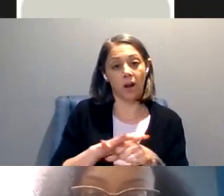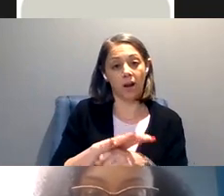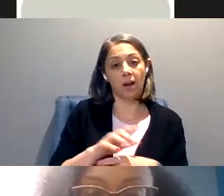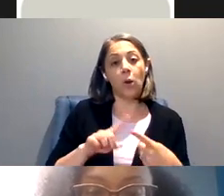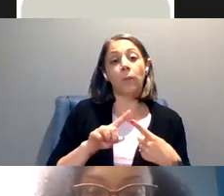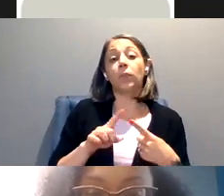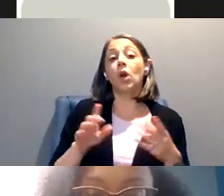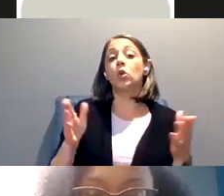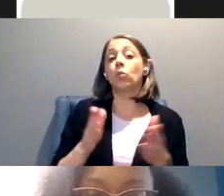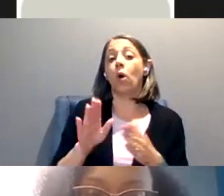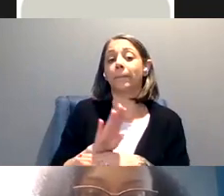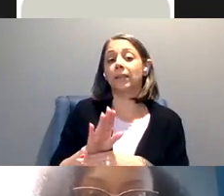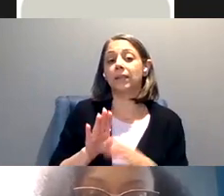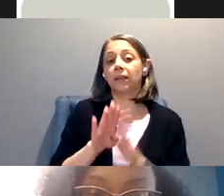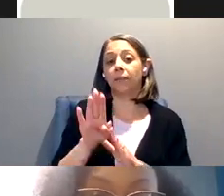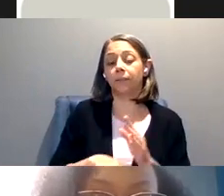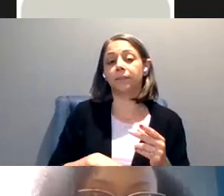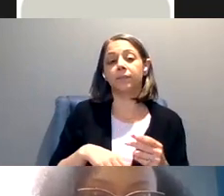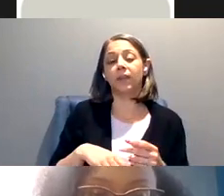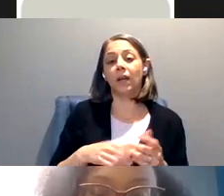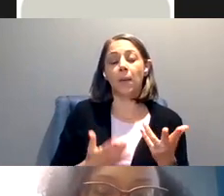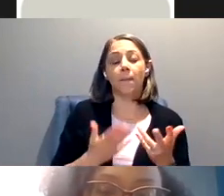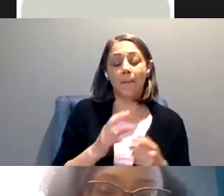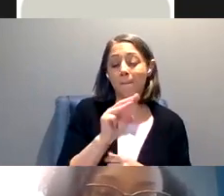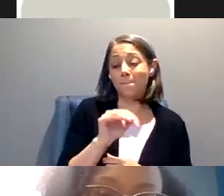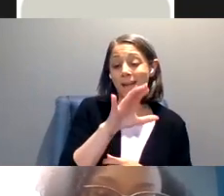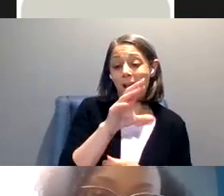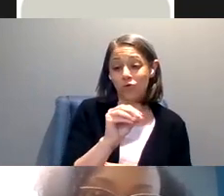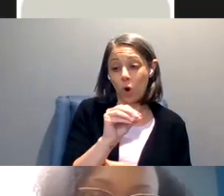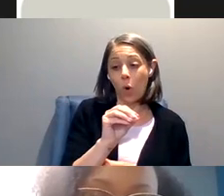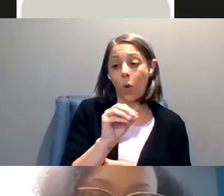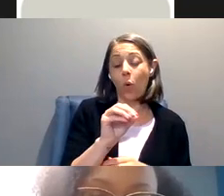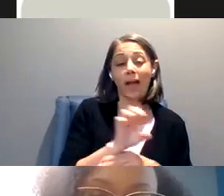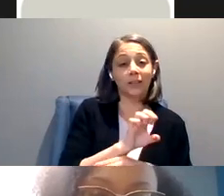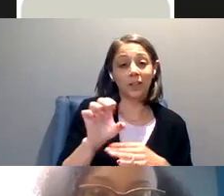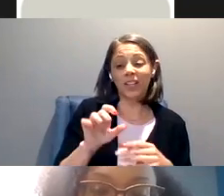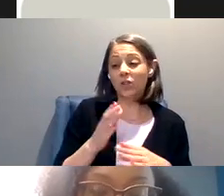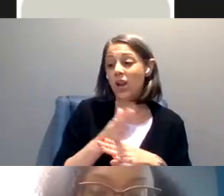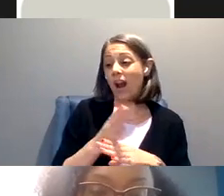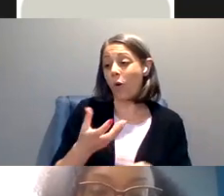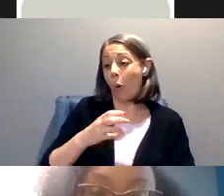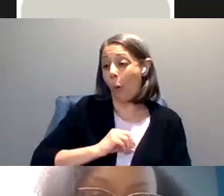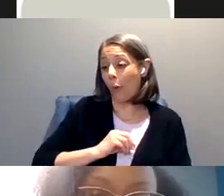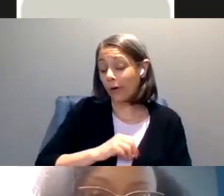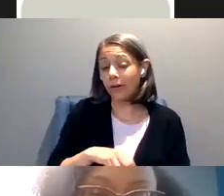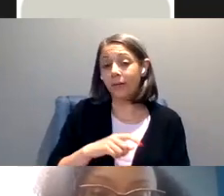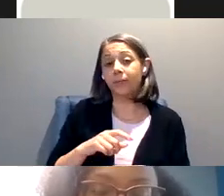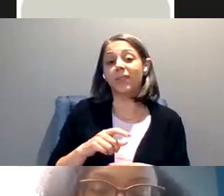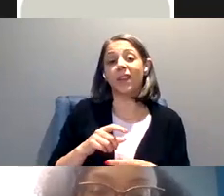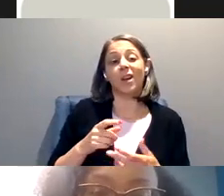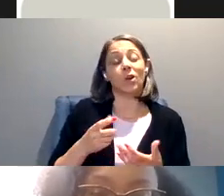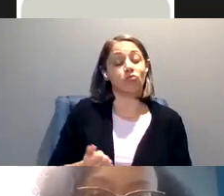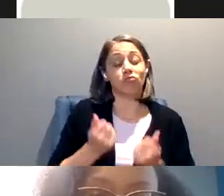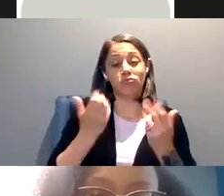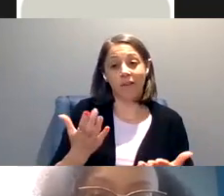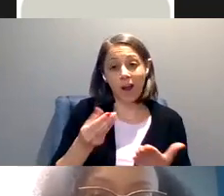development, across the spectrum from micro enterprise to shared ownership businesses. We provide capital through our